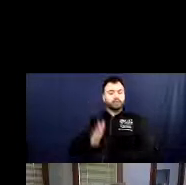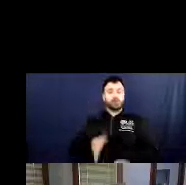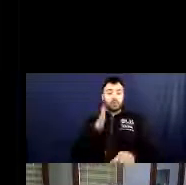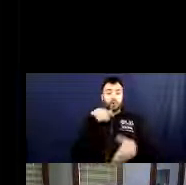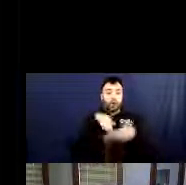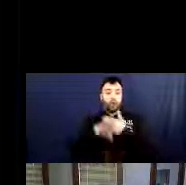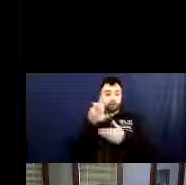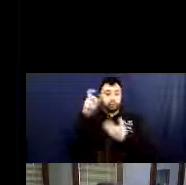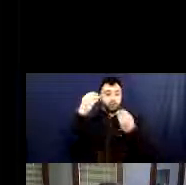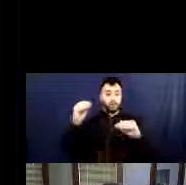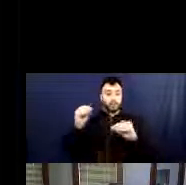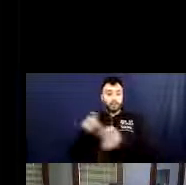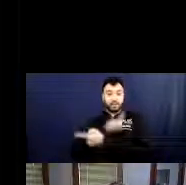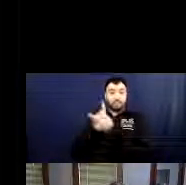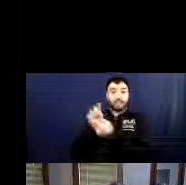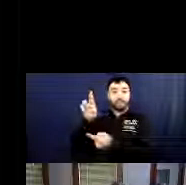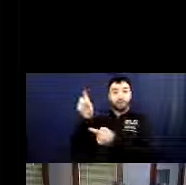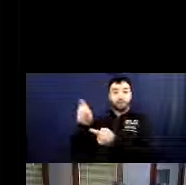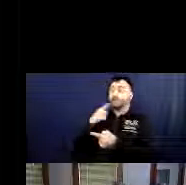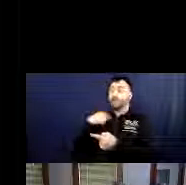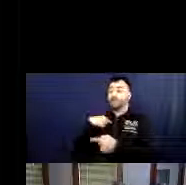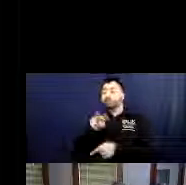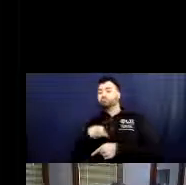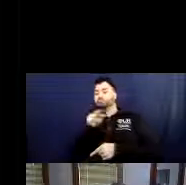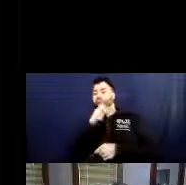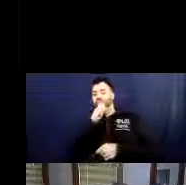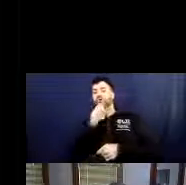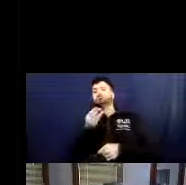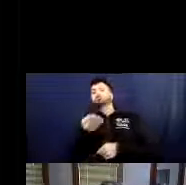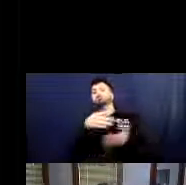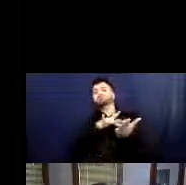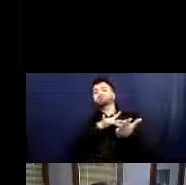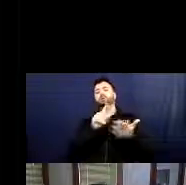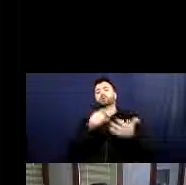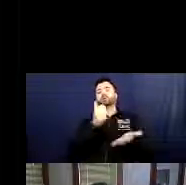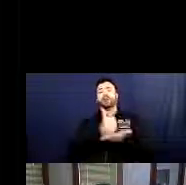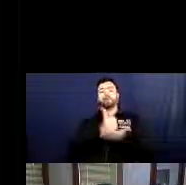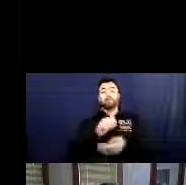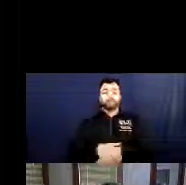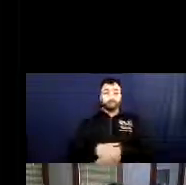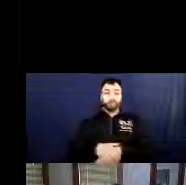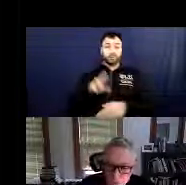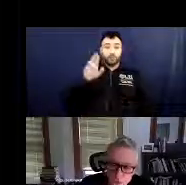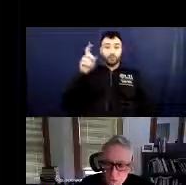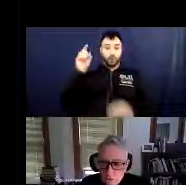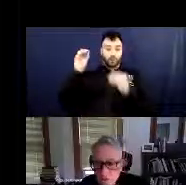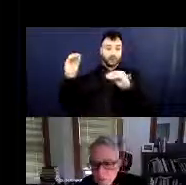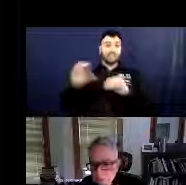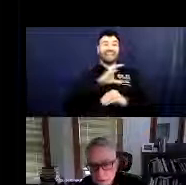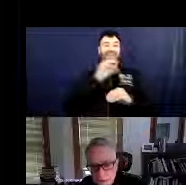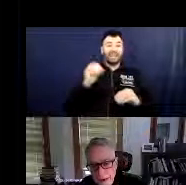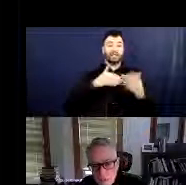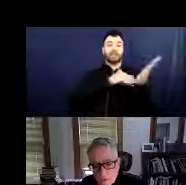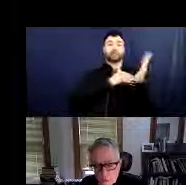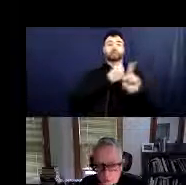this. And doctors were also doing something on their own. They were selling drugs. So the pharmacists didn't like